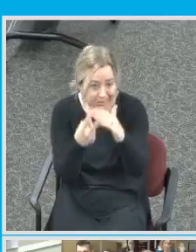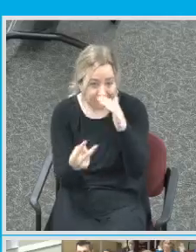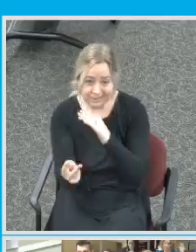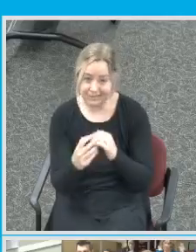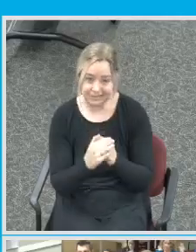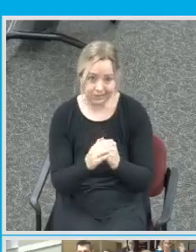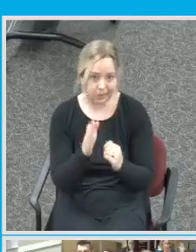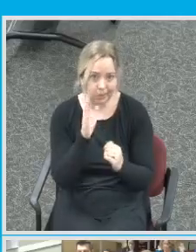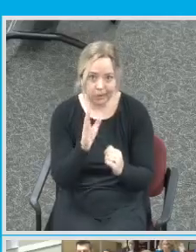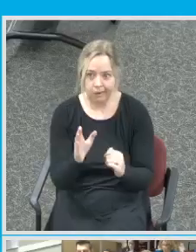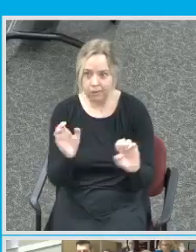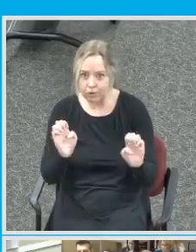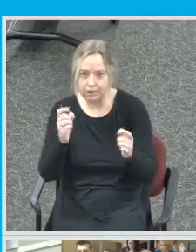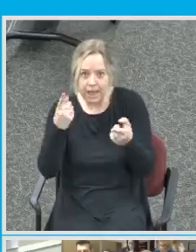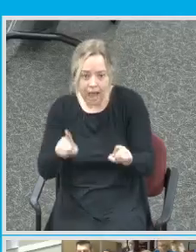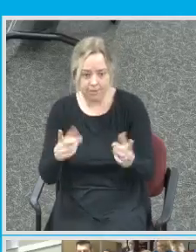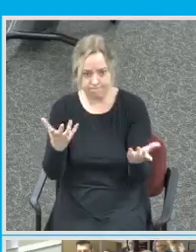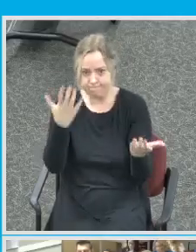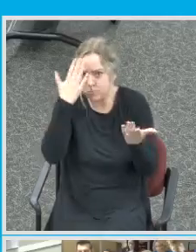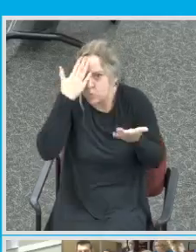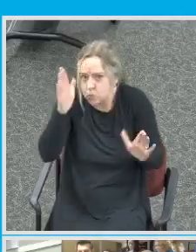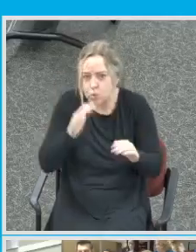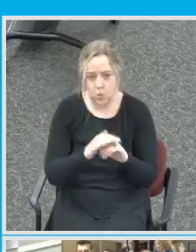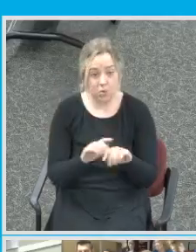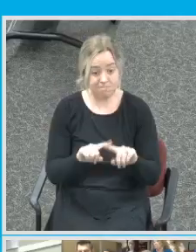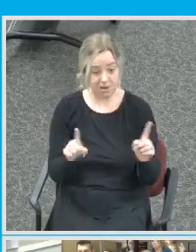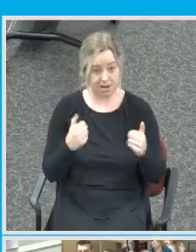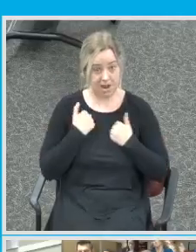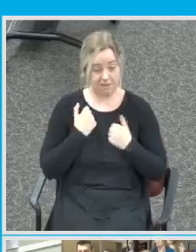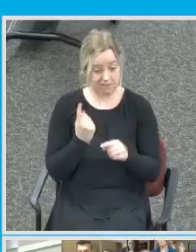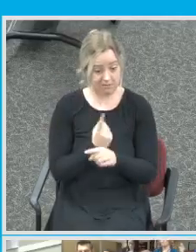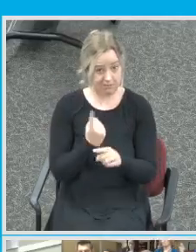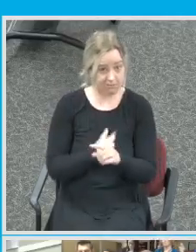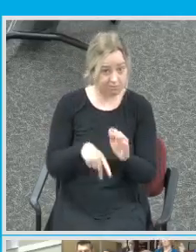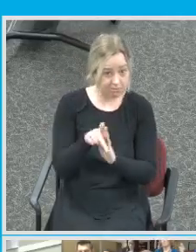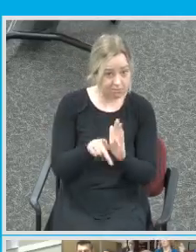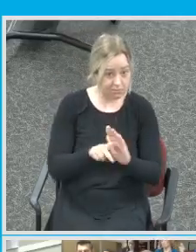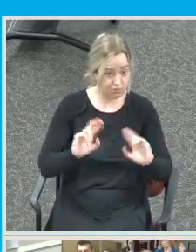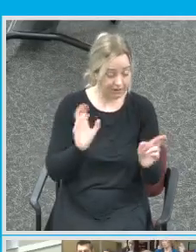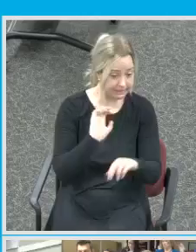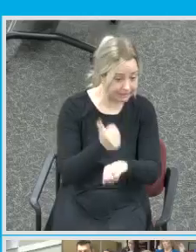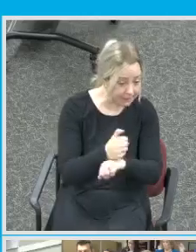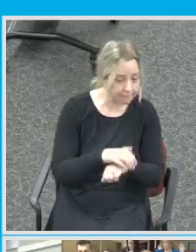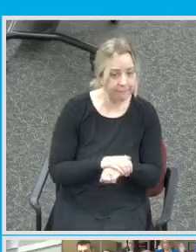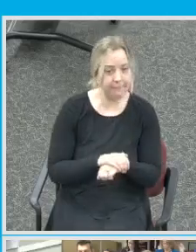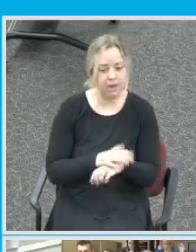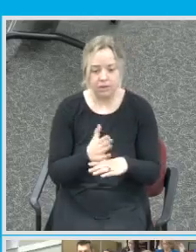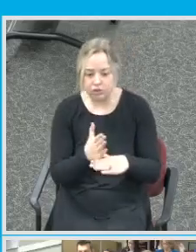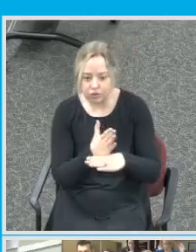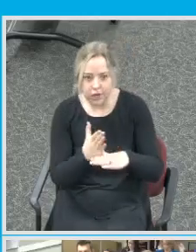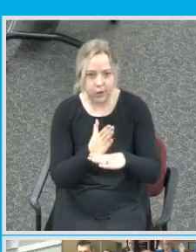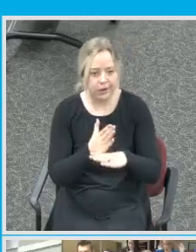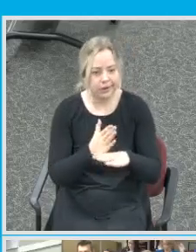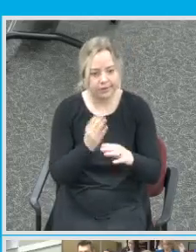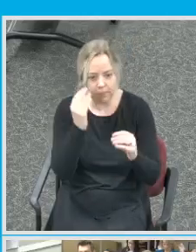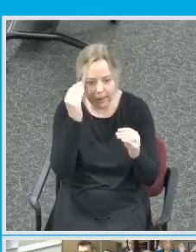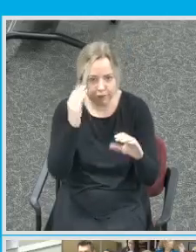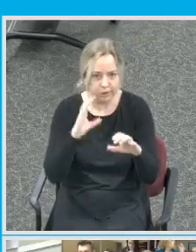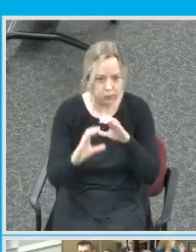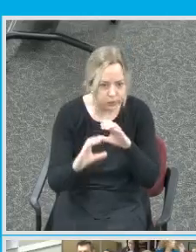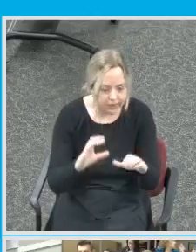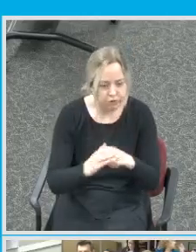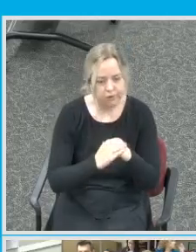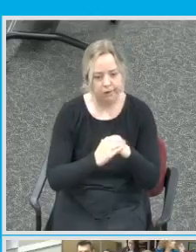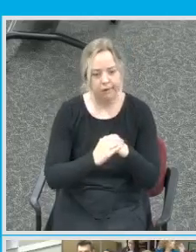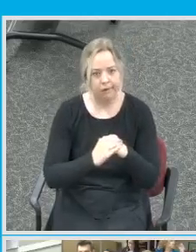next thing will be, but having the right procedures in place, as Susan mentioned, sharing terminology, as she mentioned, having common communication, and